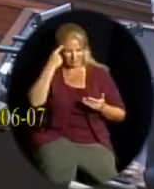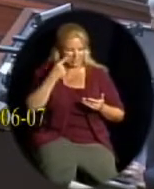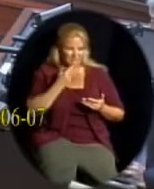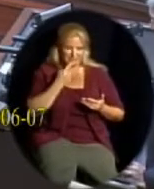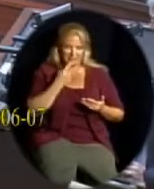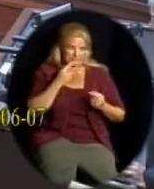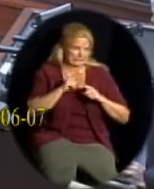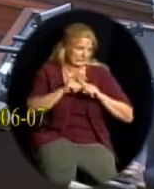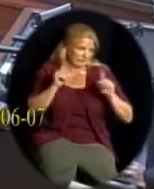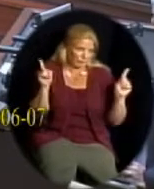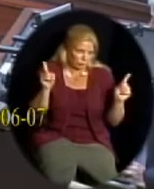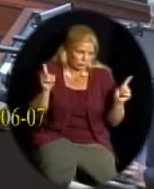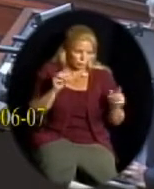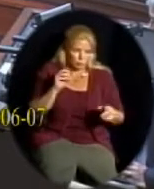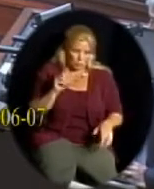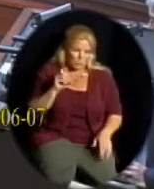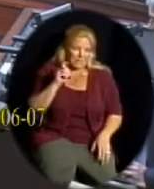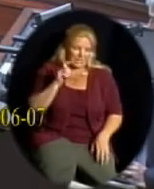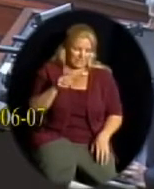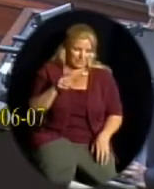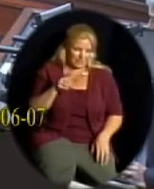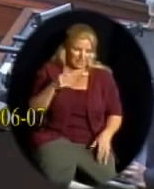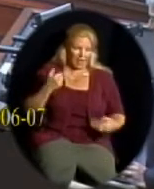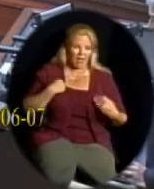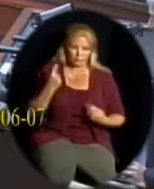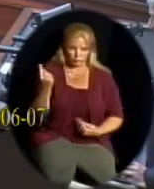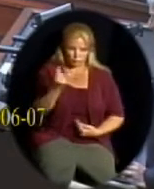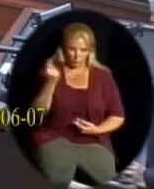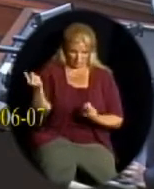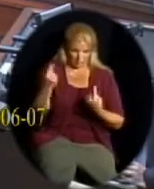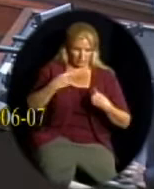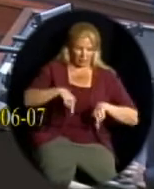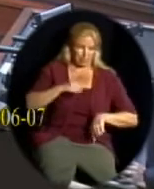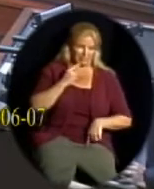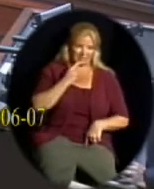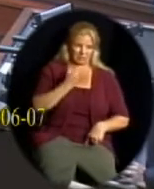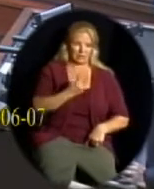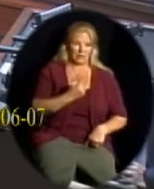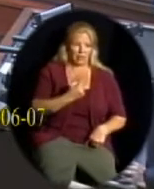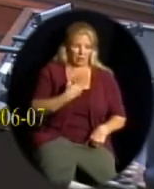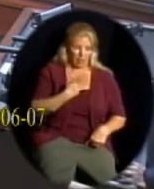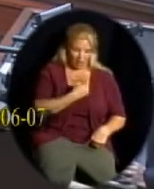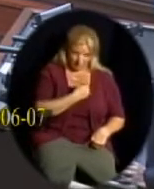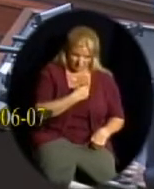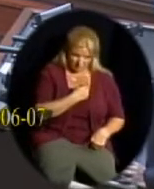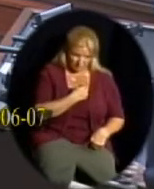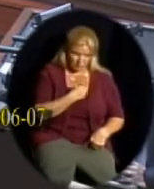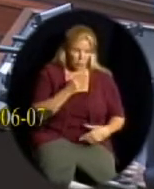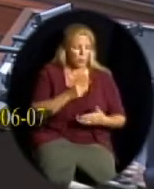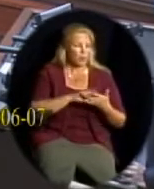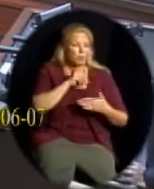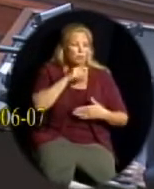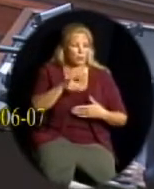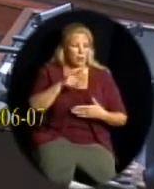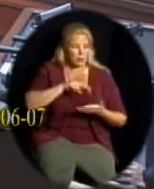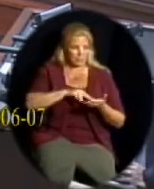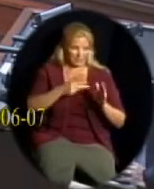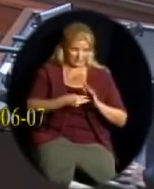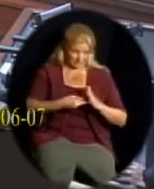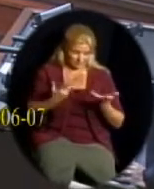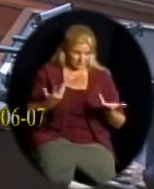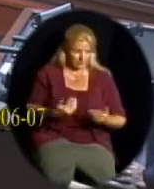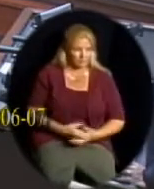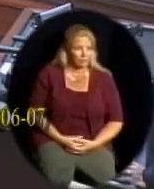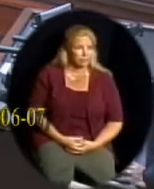straight from the legislative body. Yeah, that's a good point, Mr. Churchman, but for the sake of this discussion, though, we've assumed the $59 a year flat Yes.